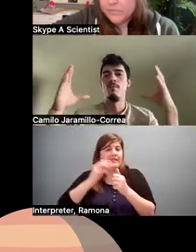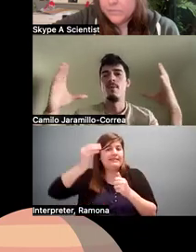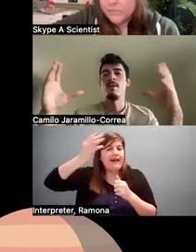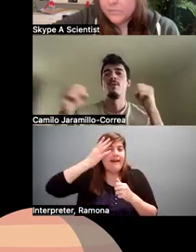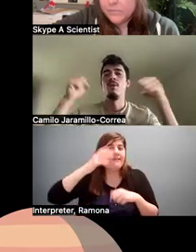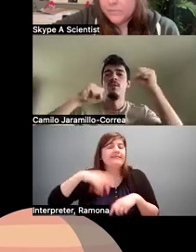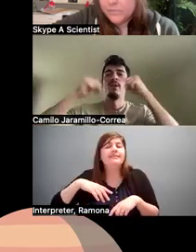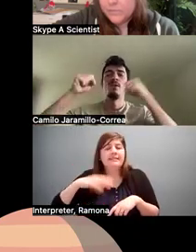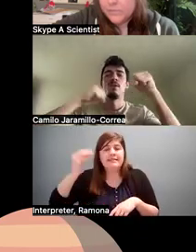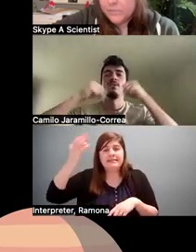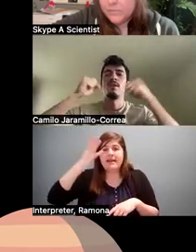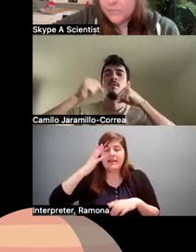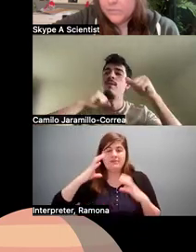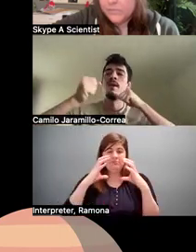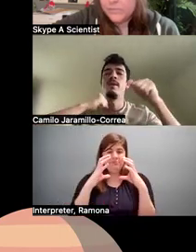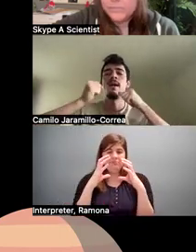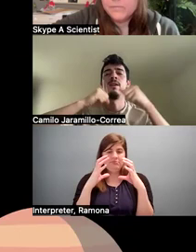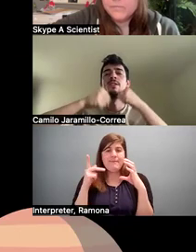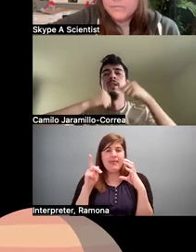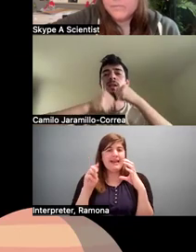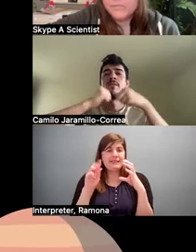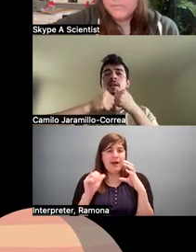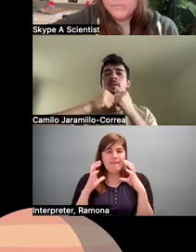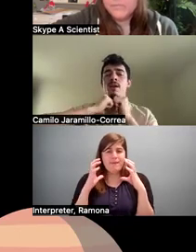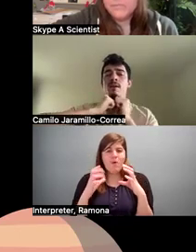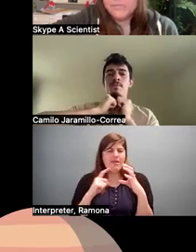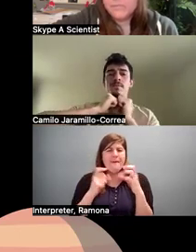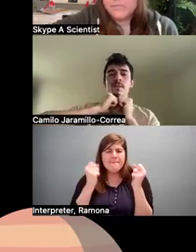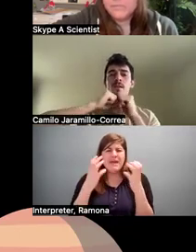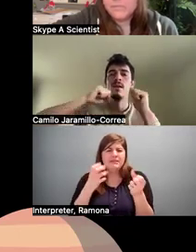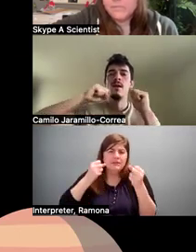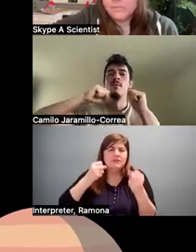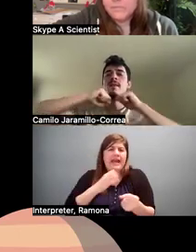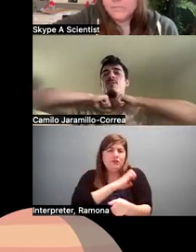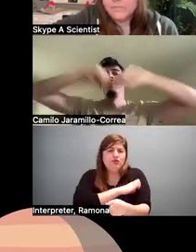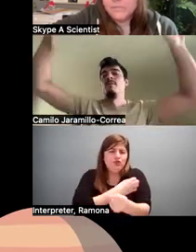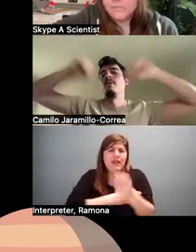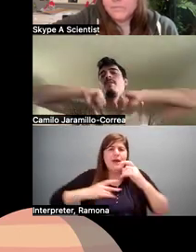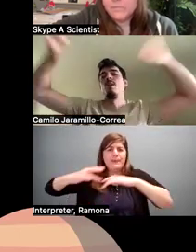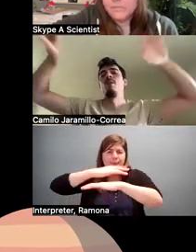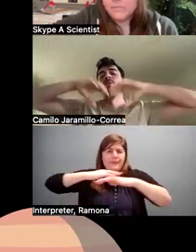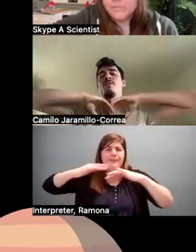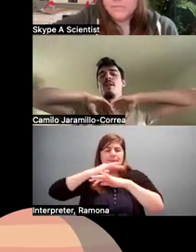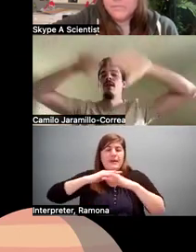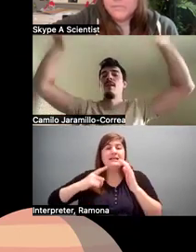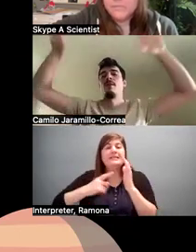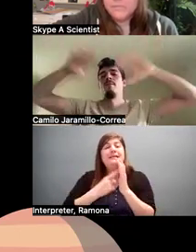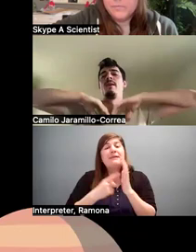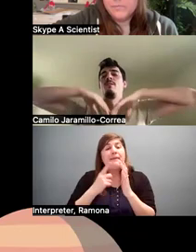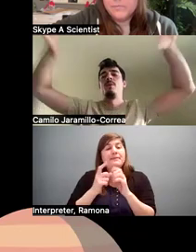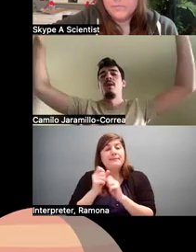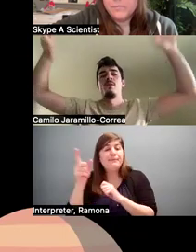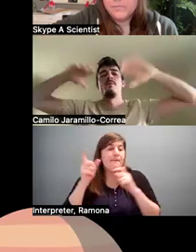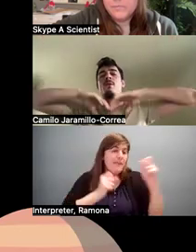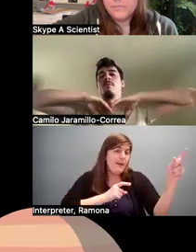ball of plasma. So all these particles are just like flying with high energy inside the sun. But then sometimes they're escaping. So there's like plasma